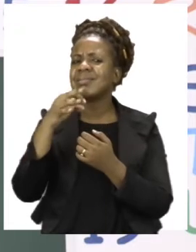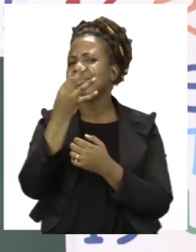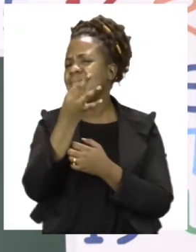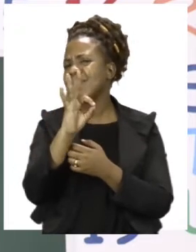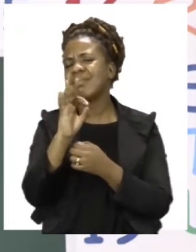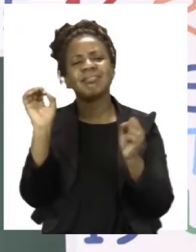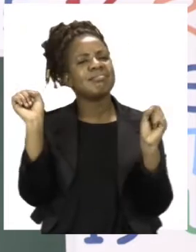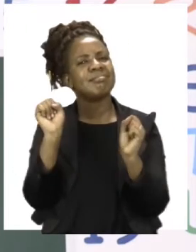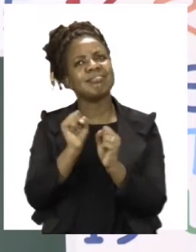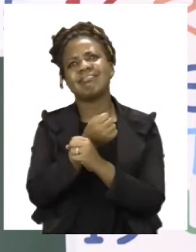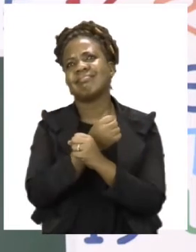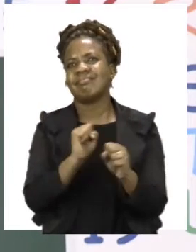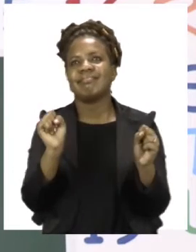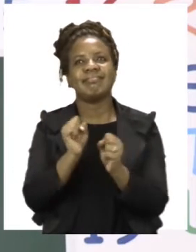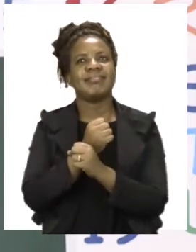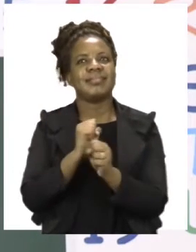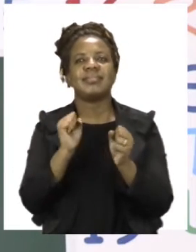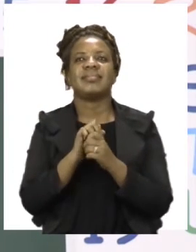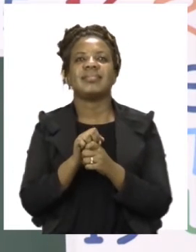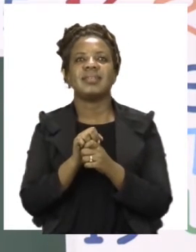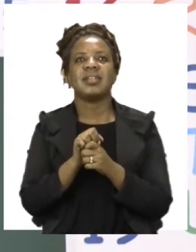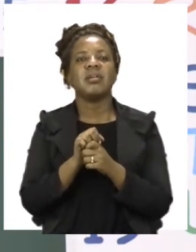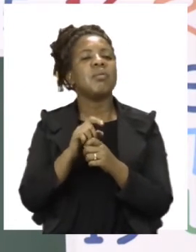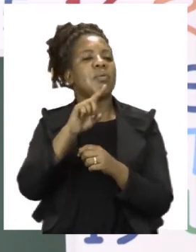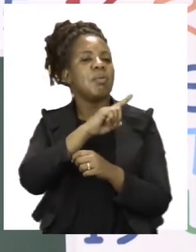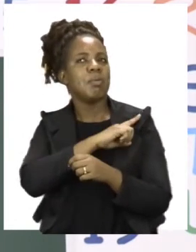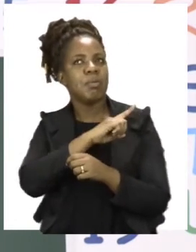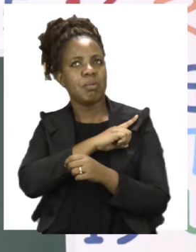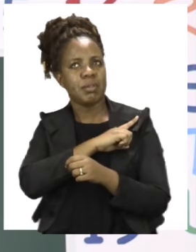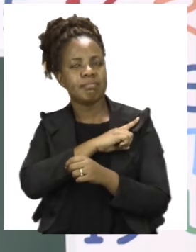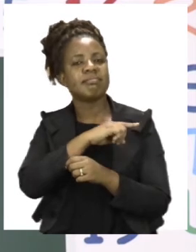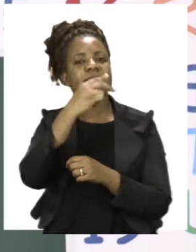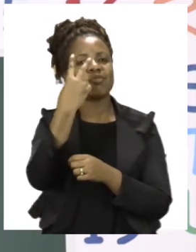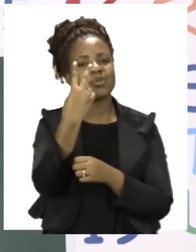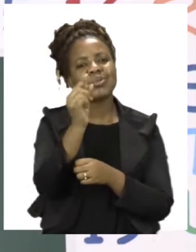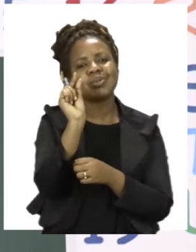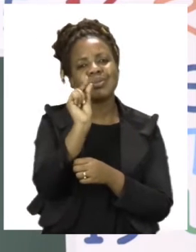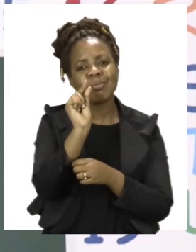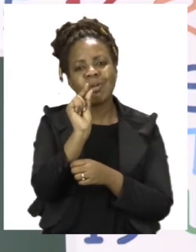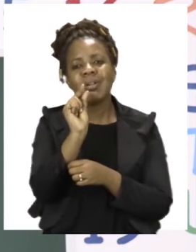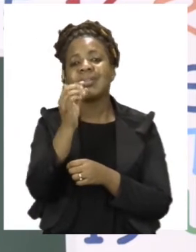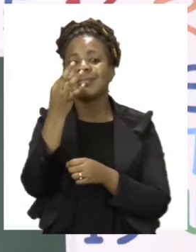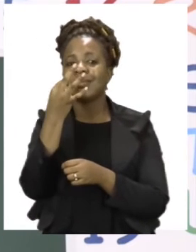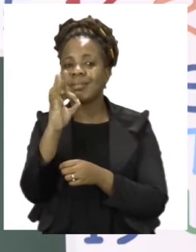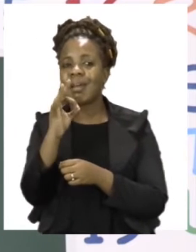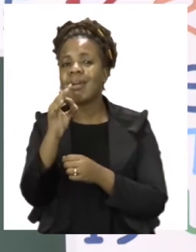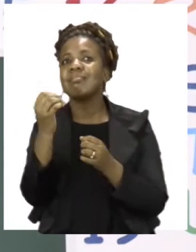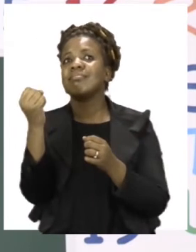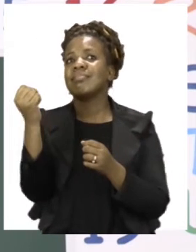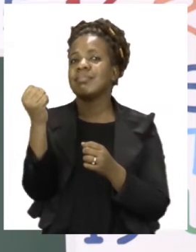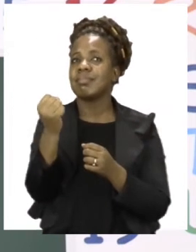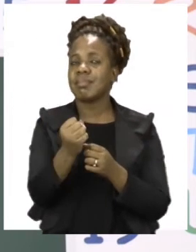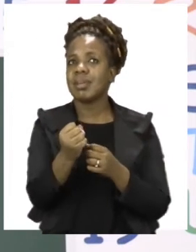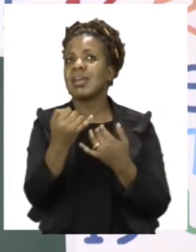9? It can't, because 2 is smaller than 9. So what is going to have